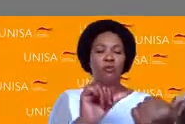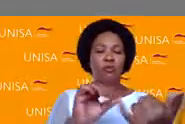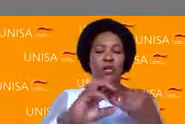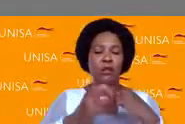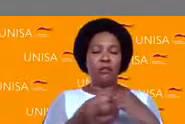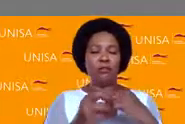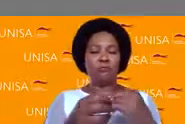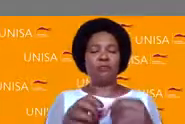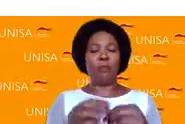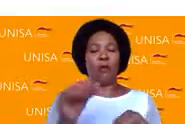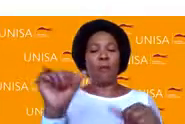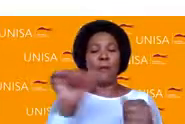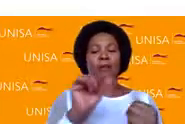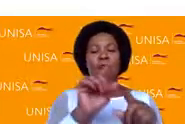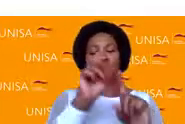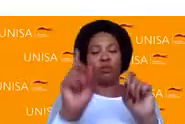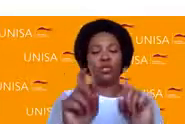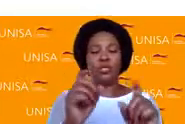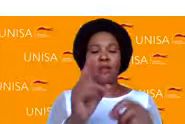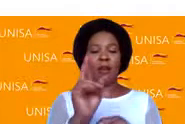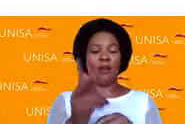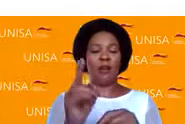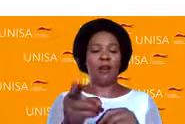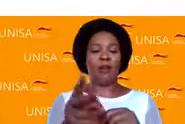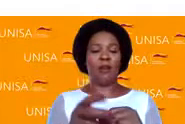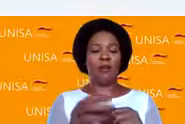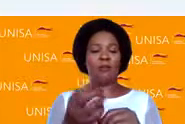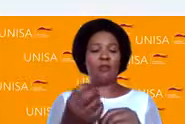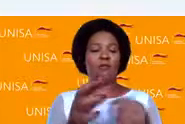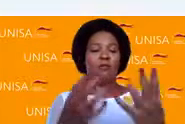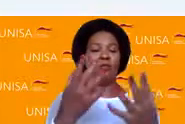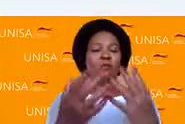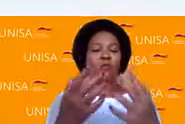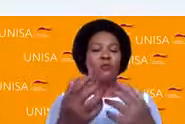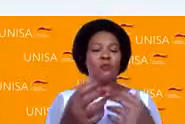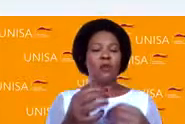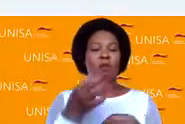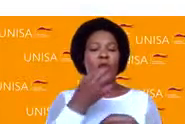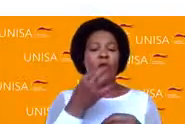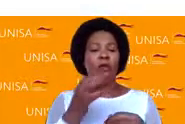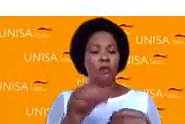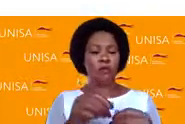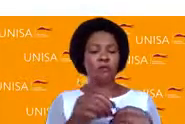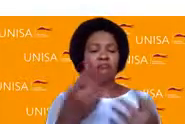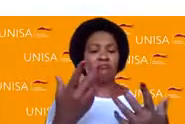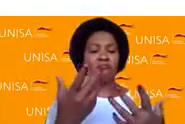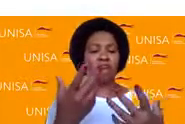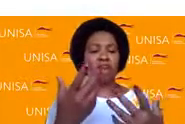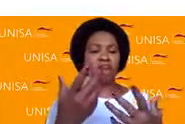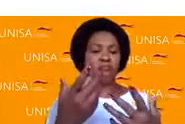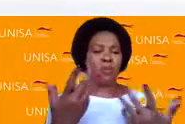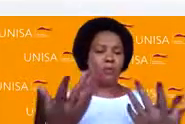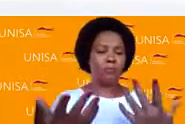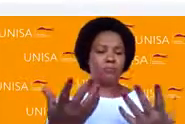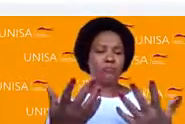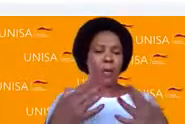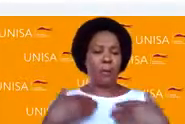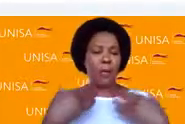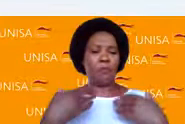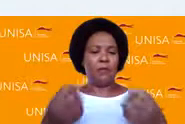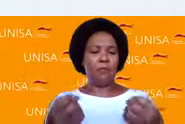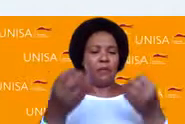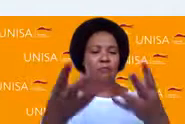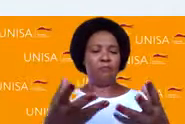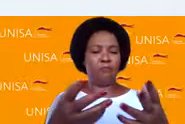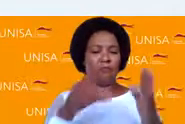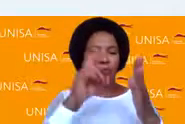back to that question again. Or I can just say, okay, now I'm happy with my submission. I've viewed